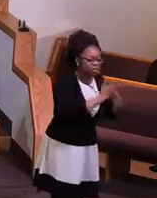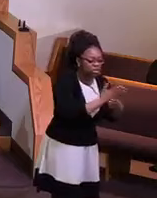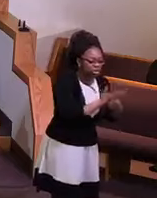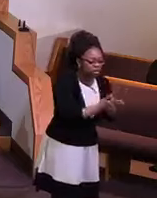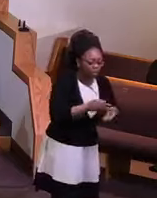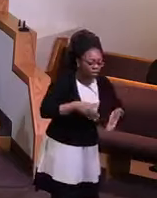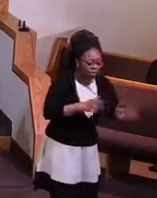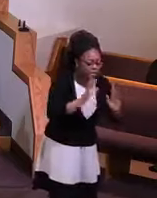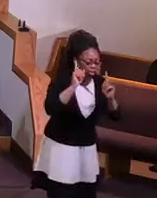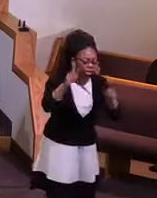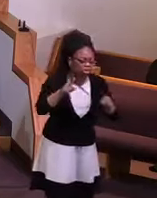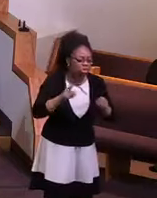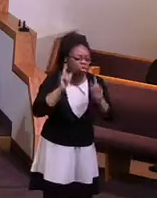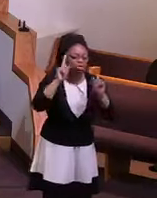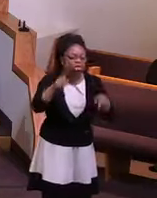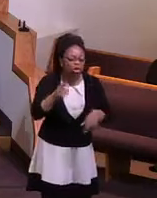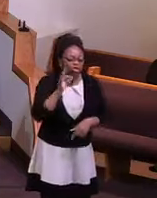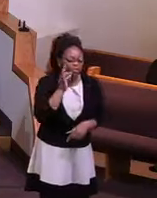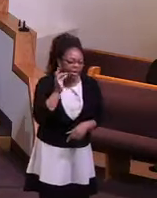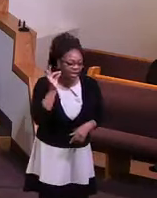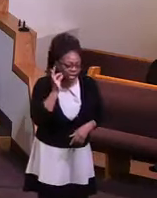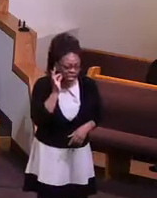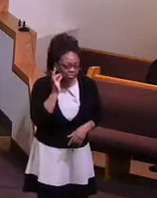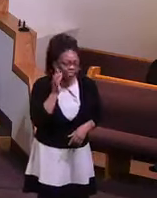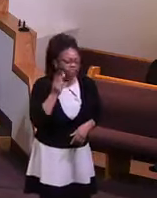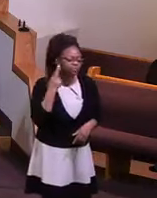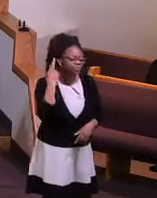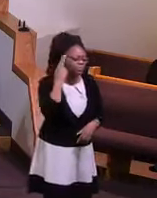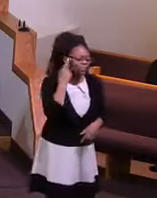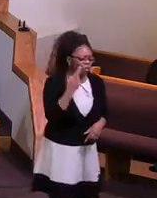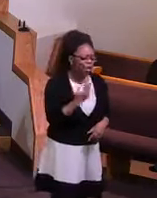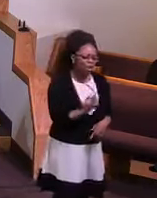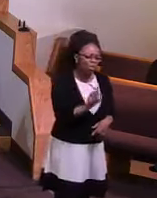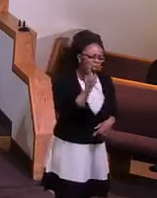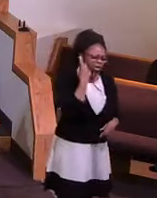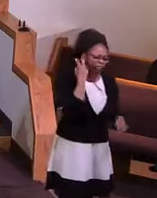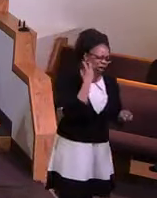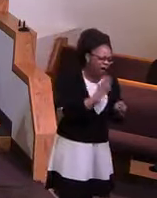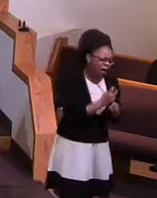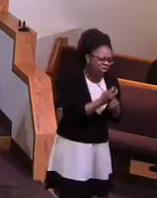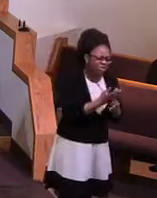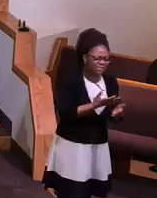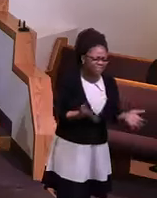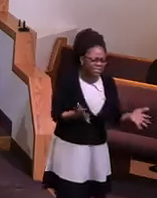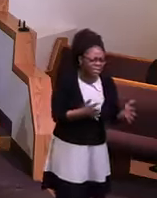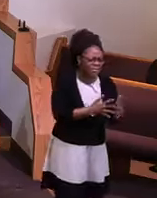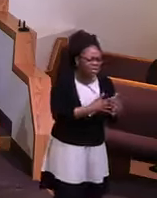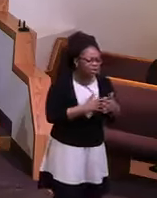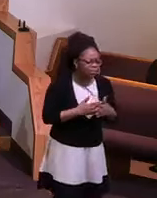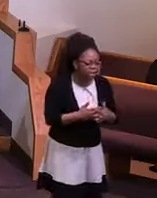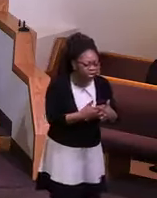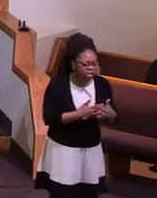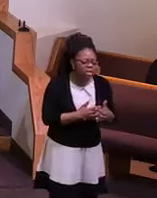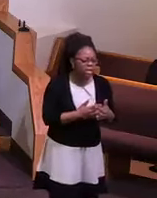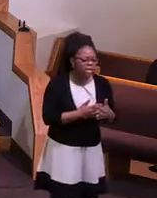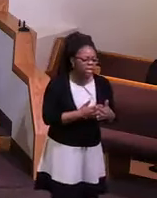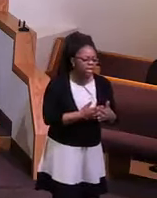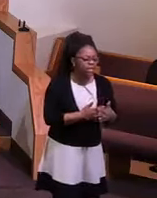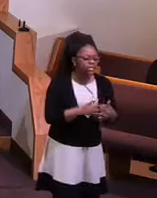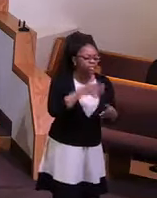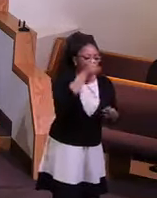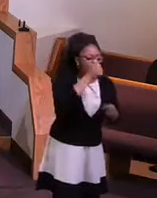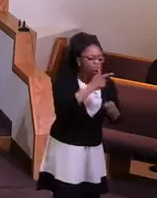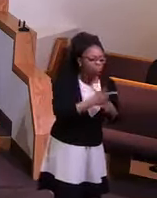the Pontiac. Let's be real. One of the hardest tasks in America is to be a brother because your